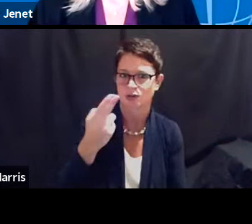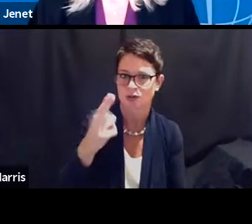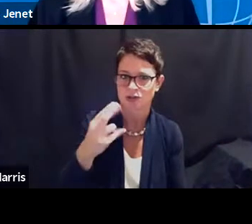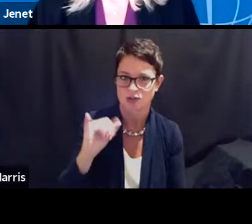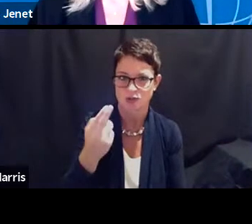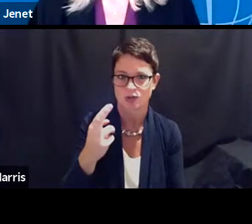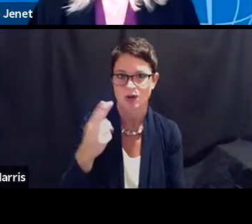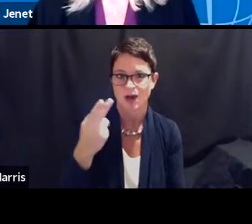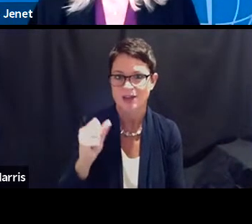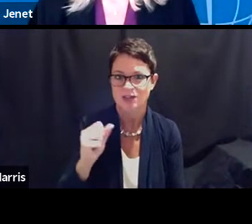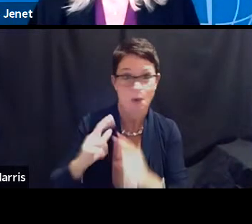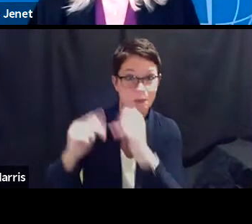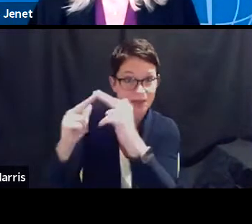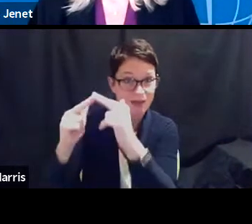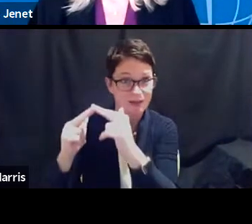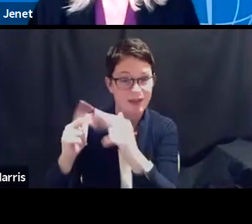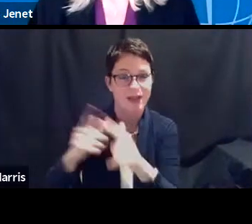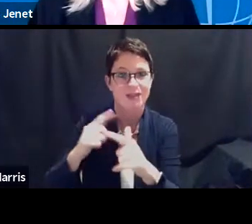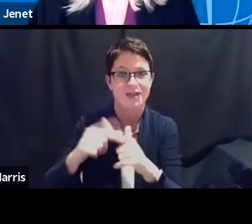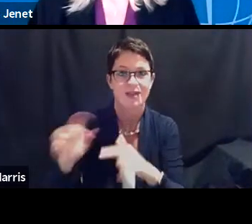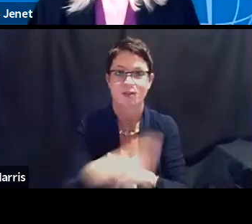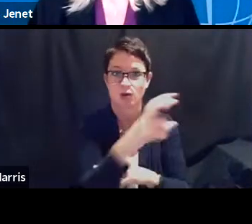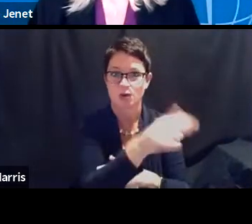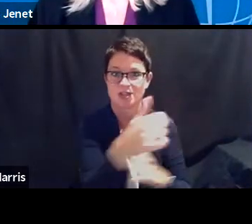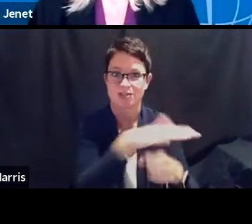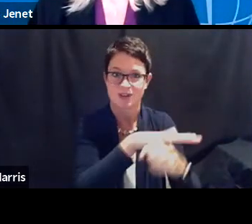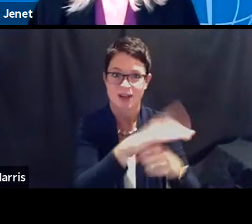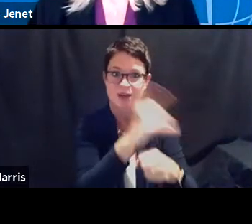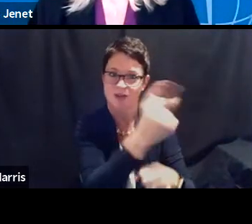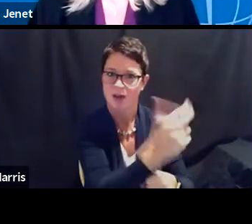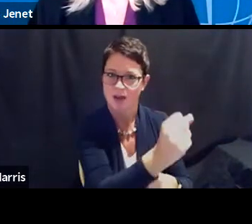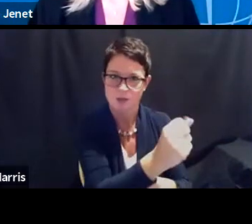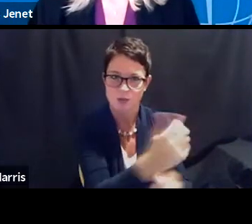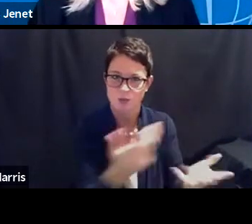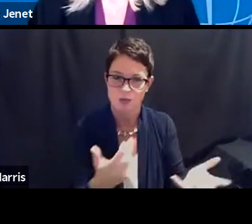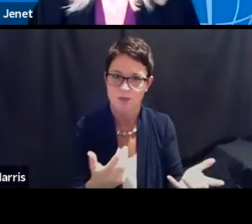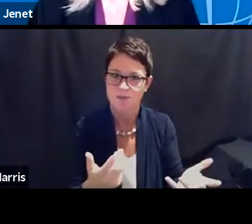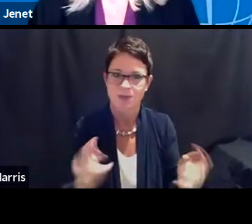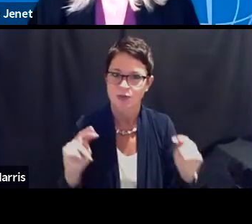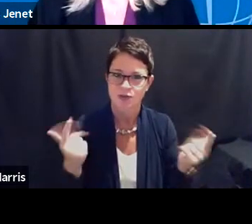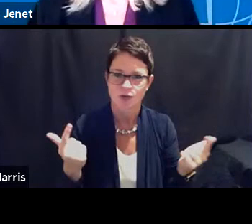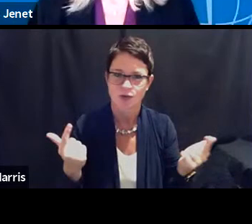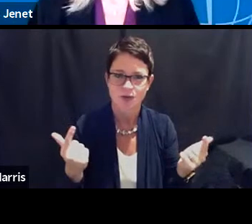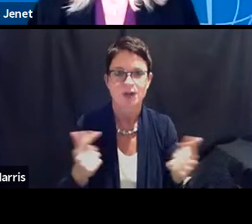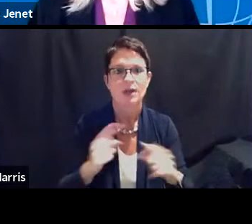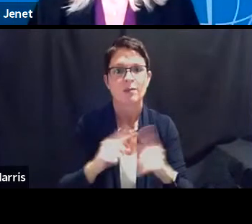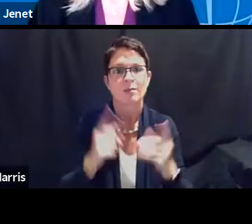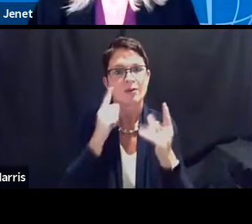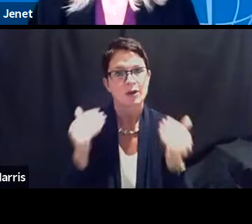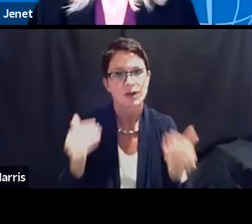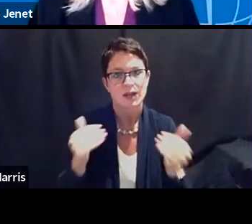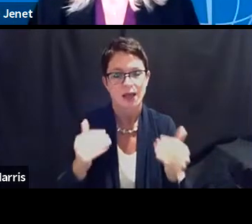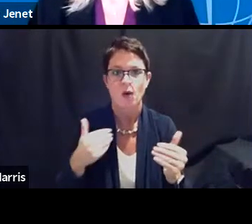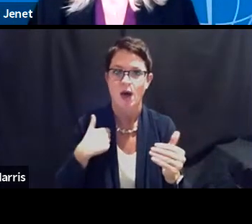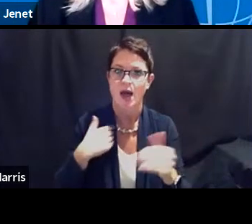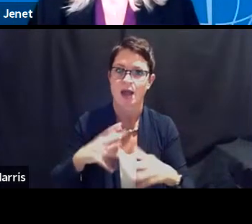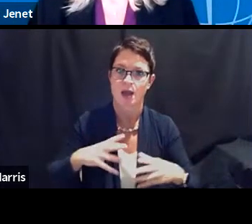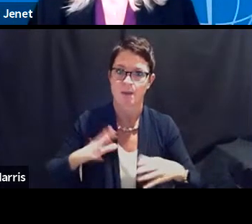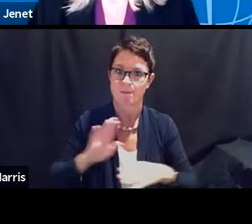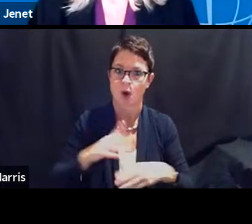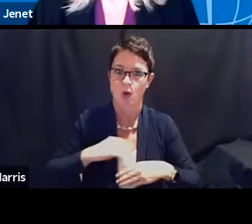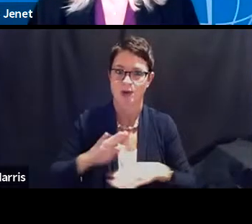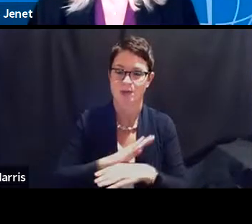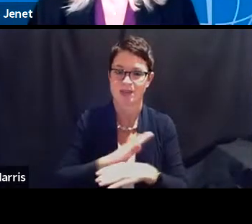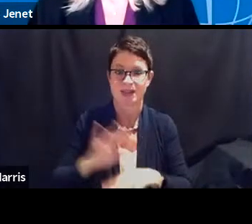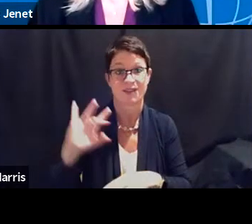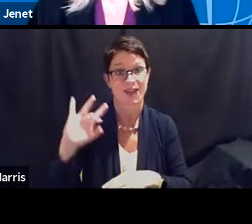built, but then the kids have to go out of the area to go to high school. And at this present time, I'm an entrepreneur. I have a 8th